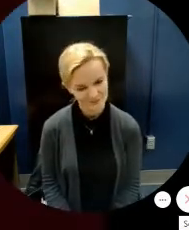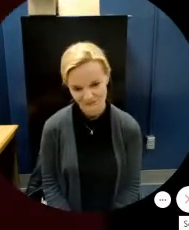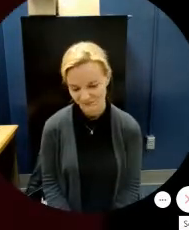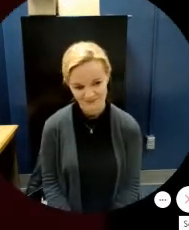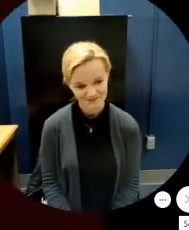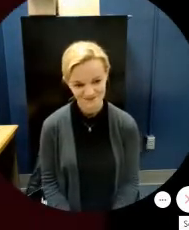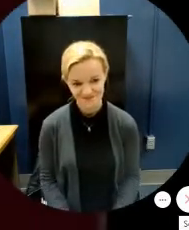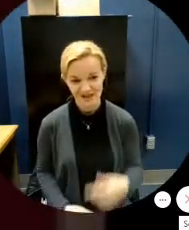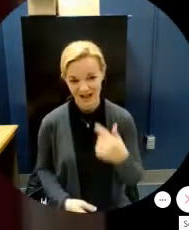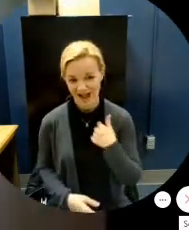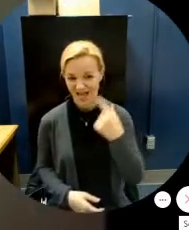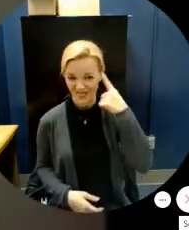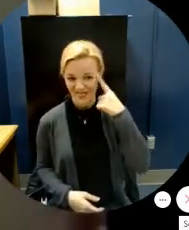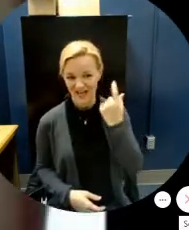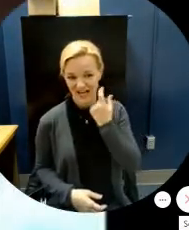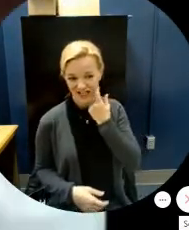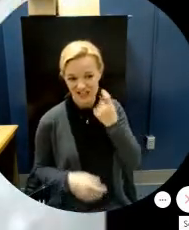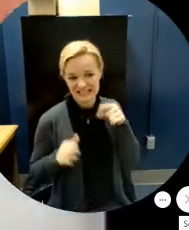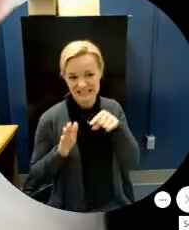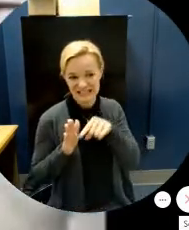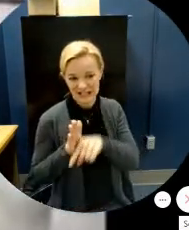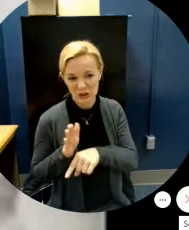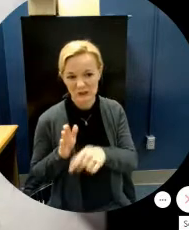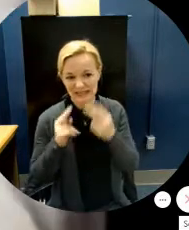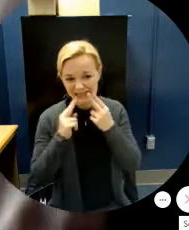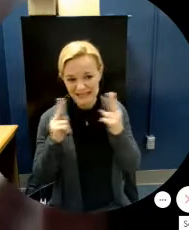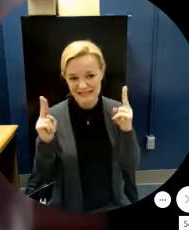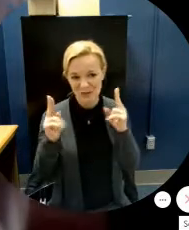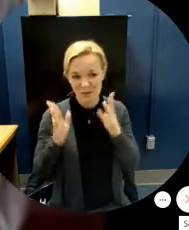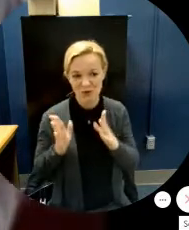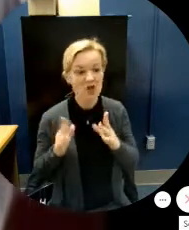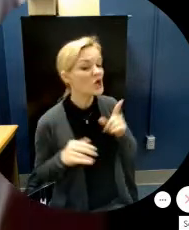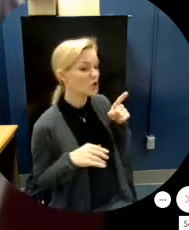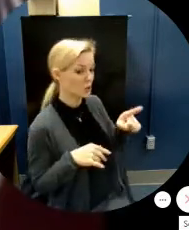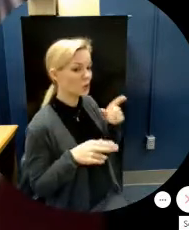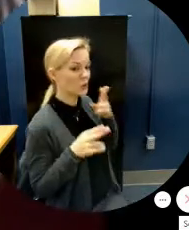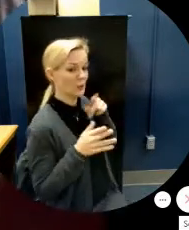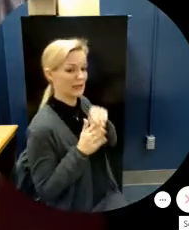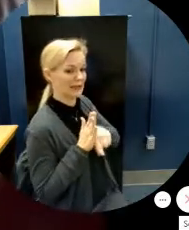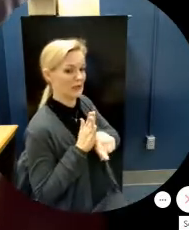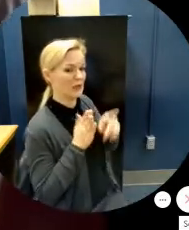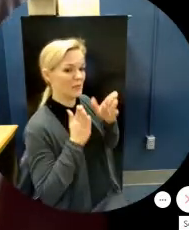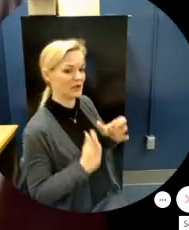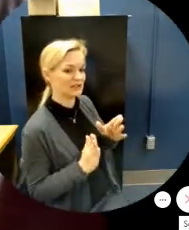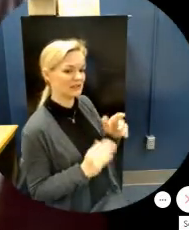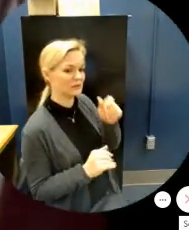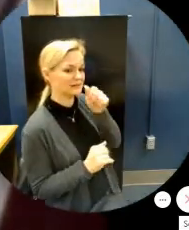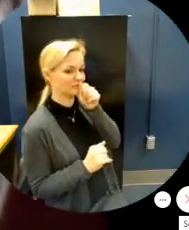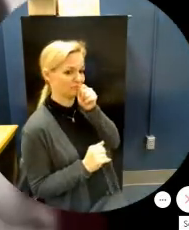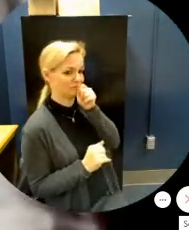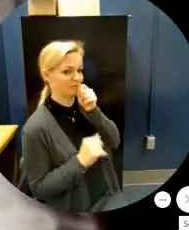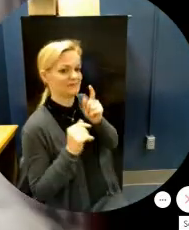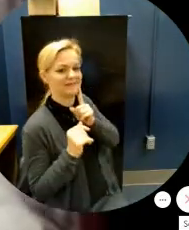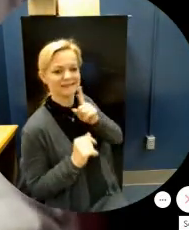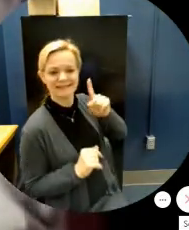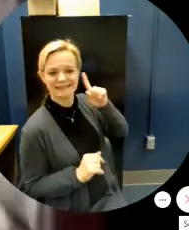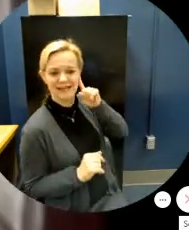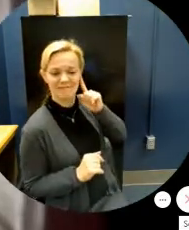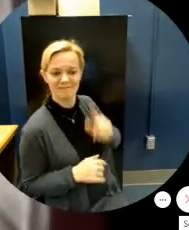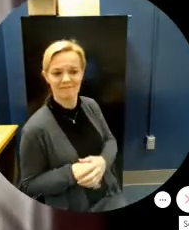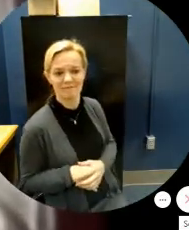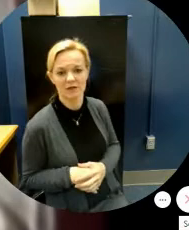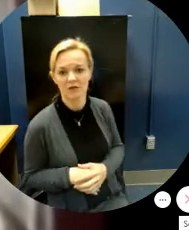I think I probably just killed an innocent person. You killed the deaf mute. Shot them with your gun. Why did you do that,